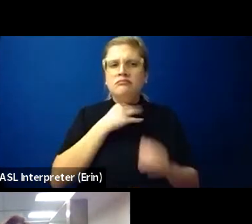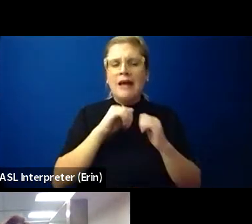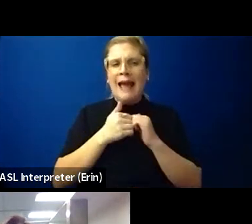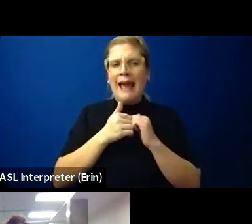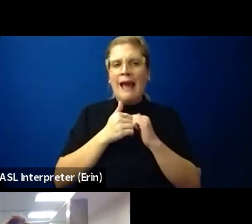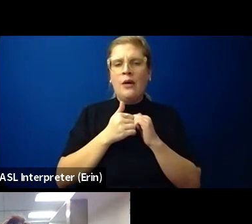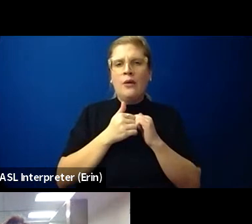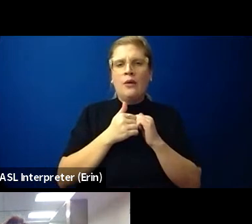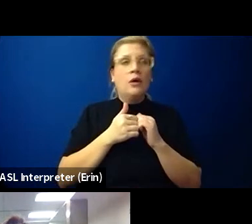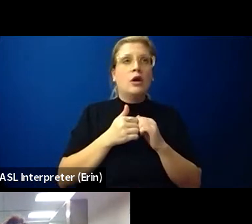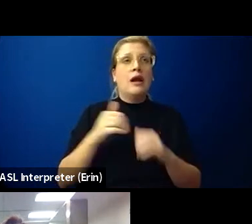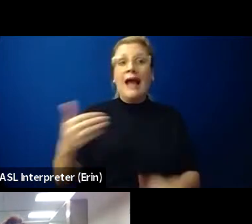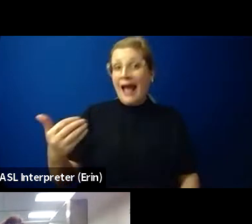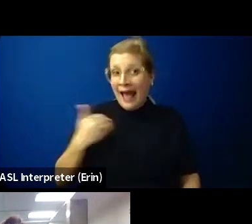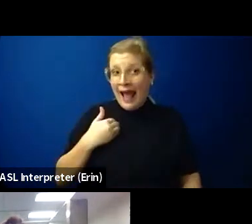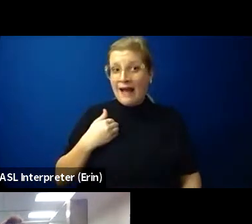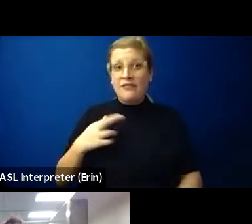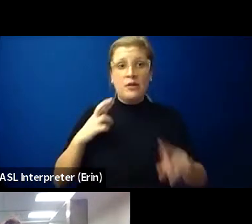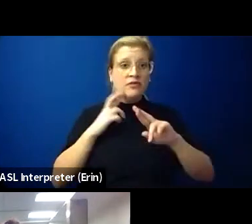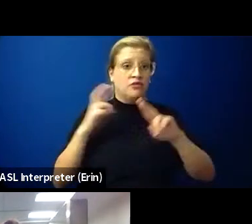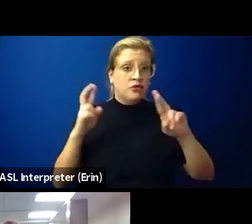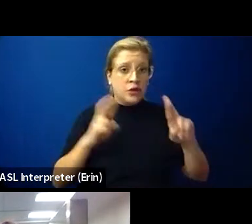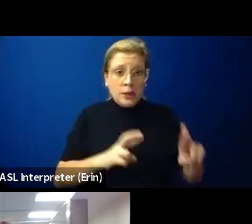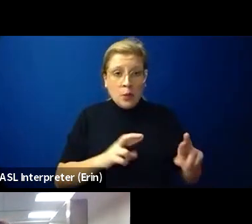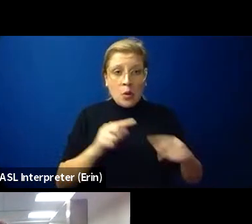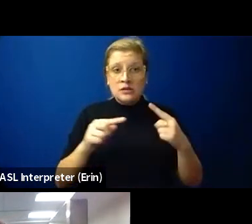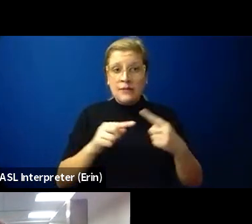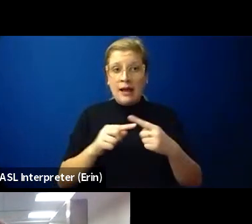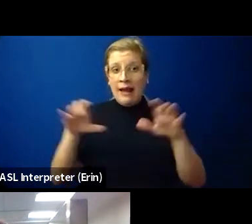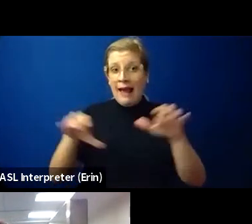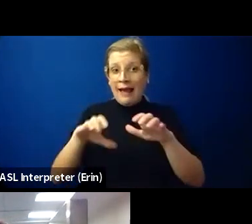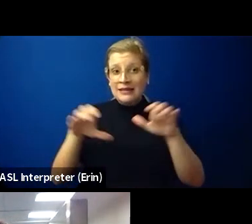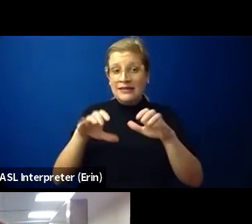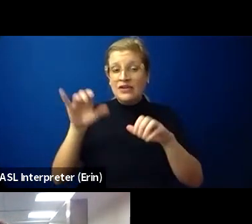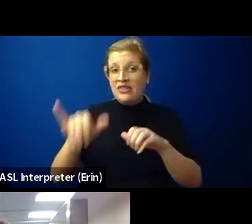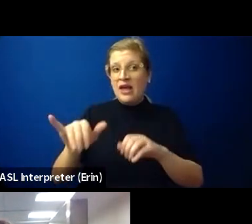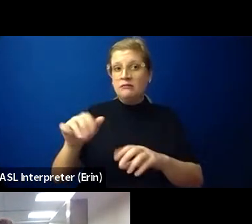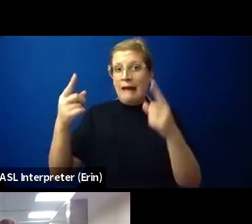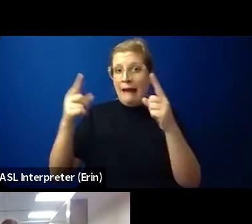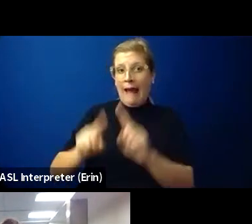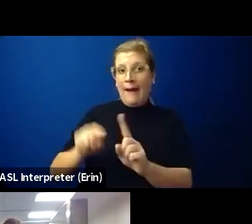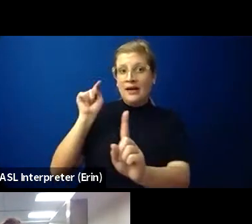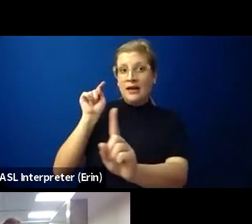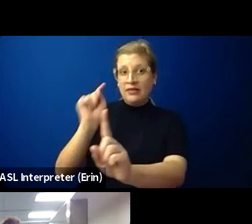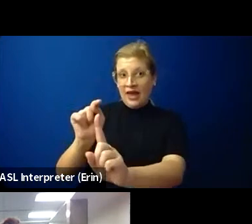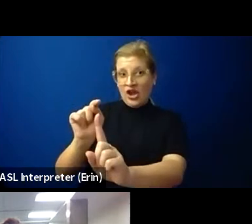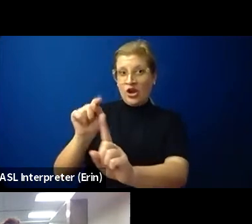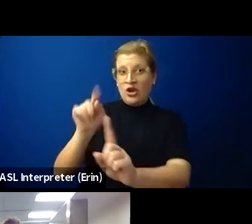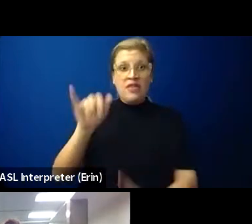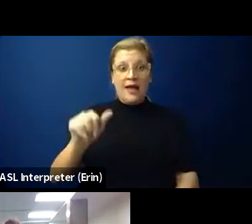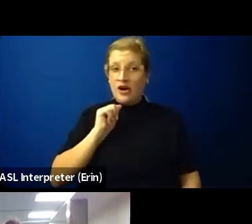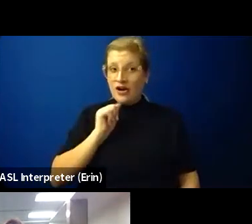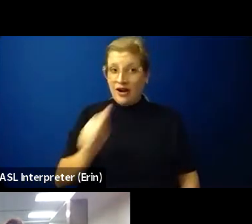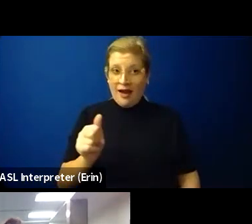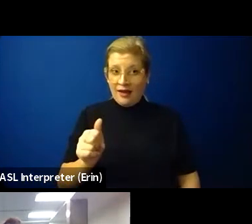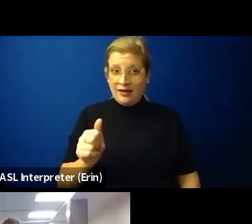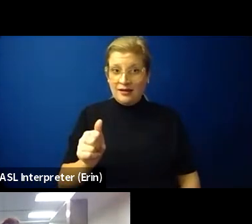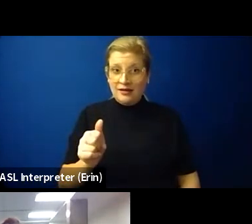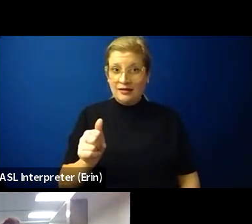been reports of activities that have been taking place that definitely are not